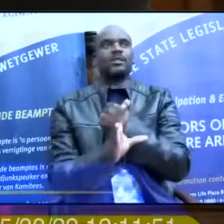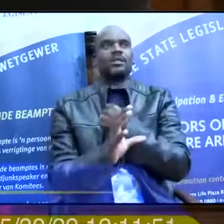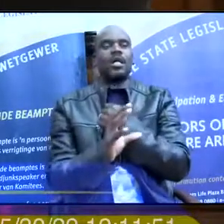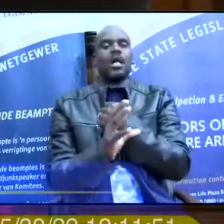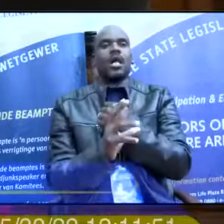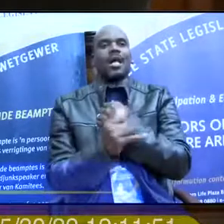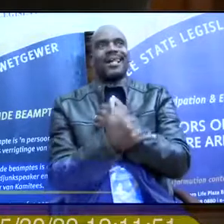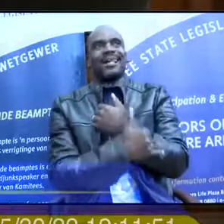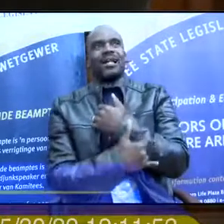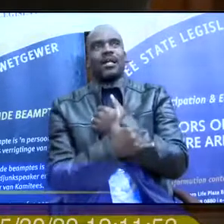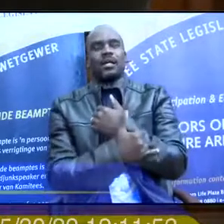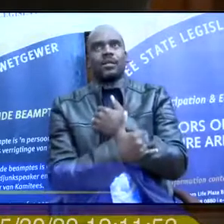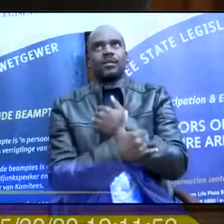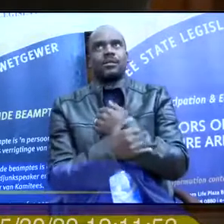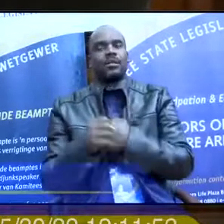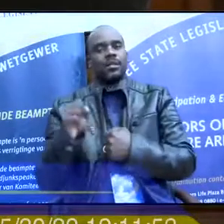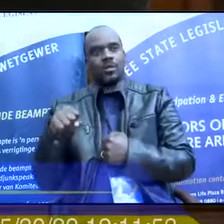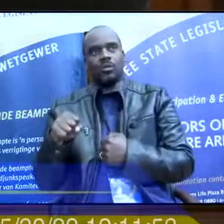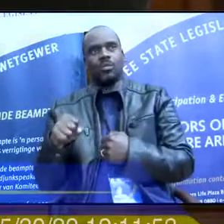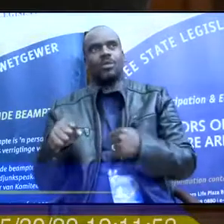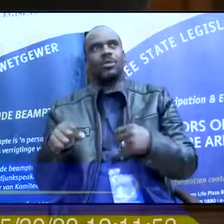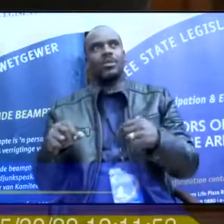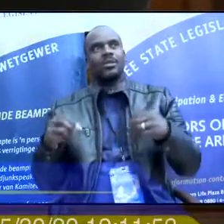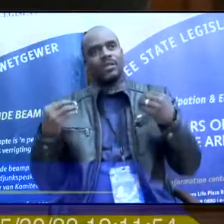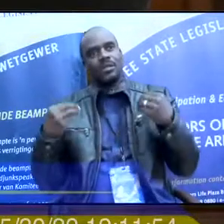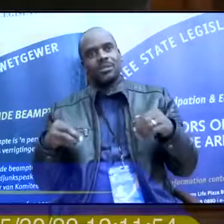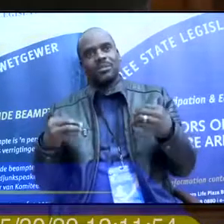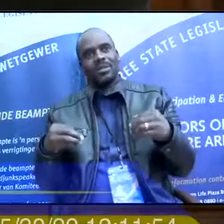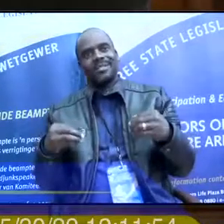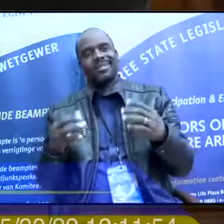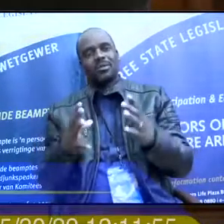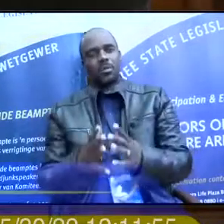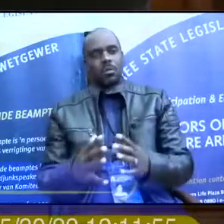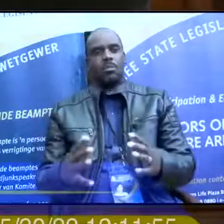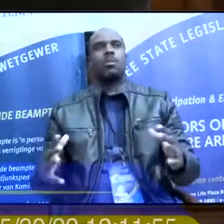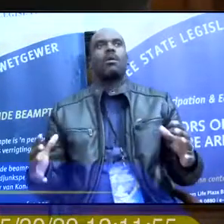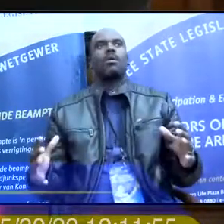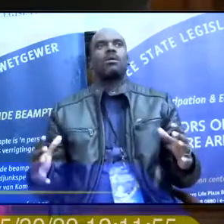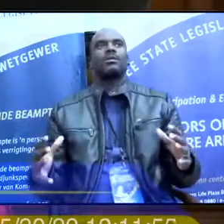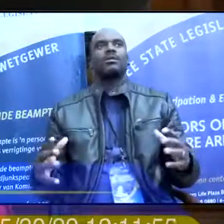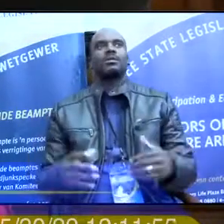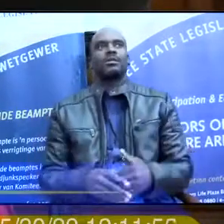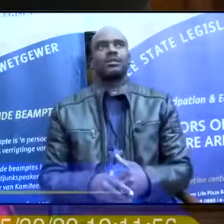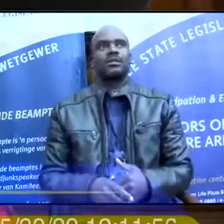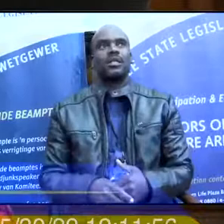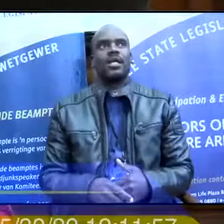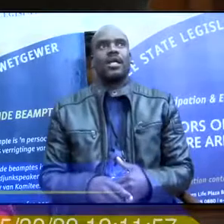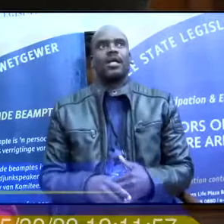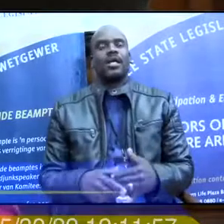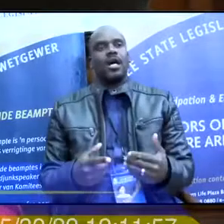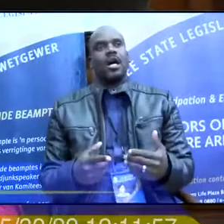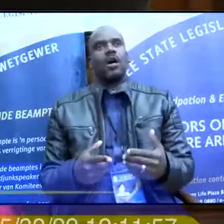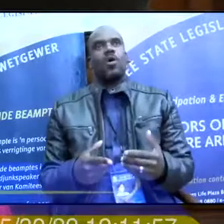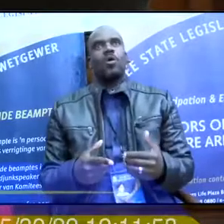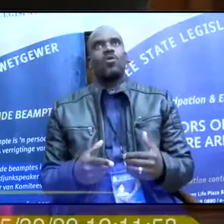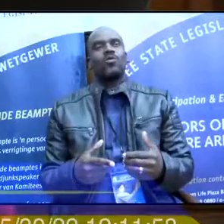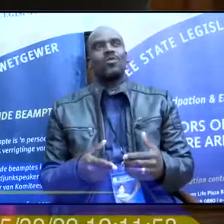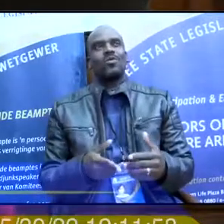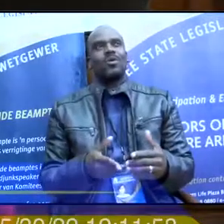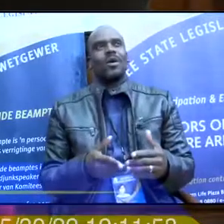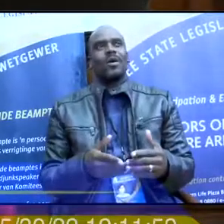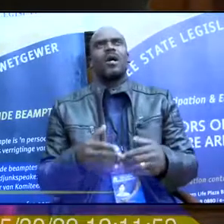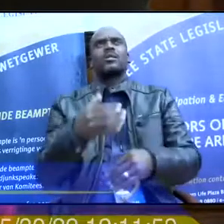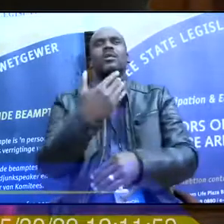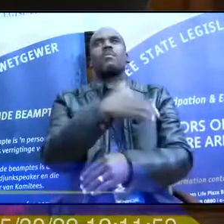businesses to hold trillions of rents and yet we go out on international